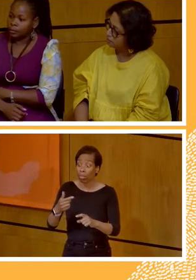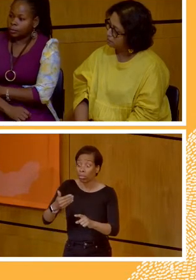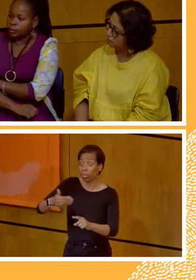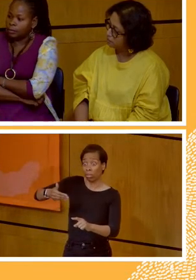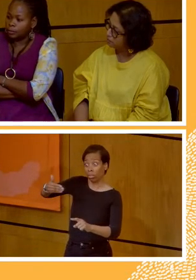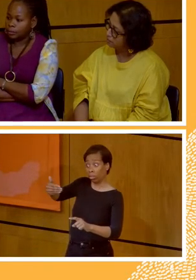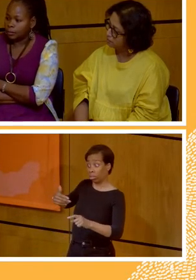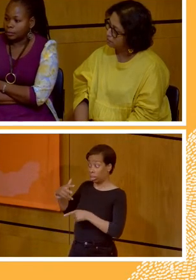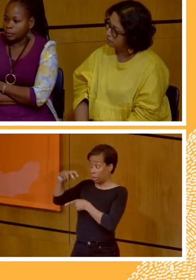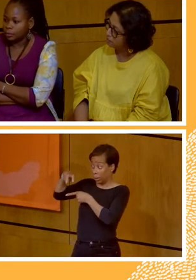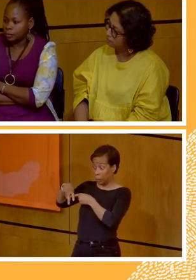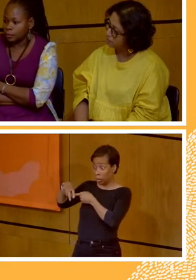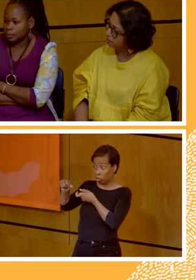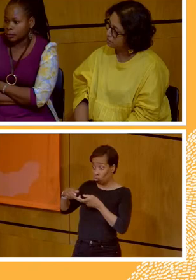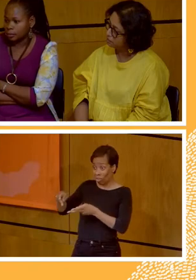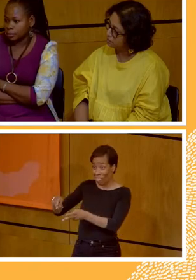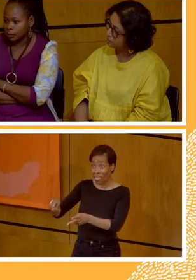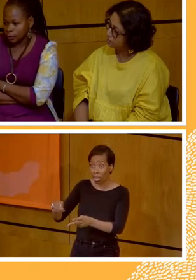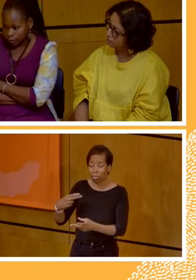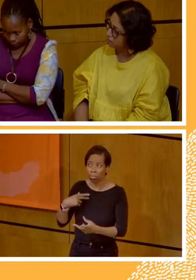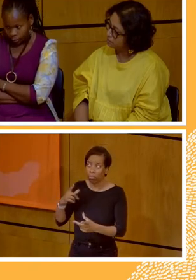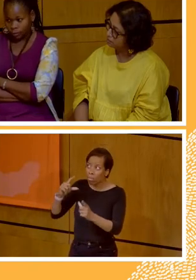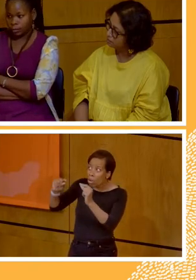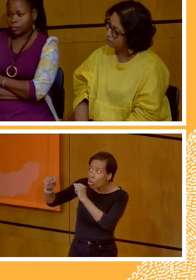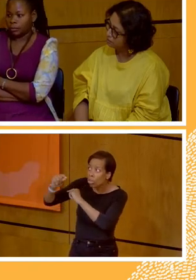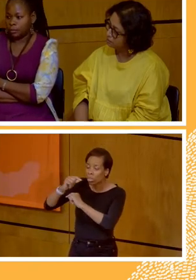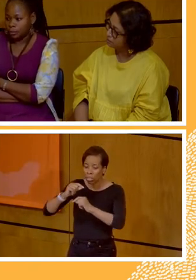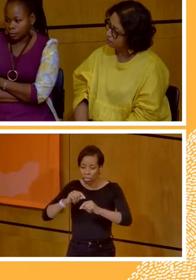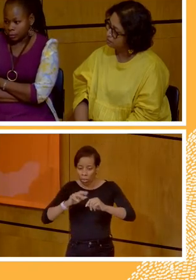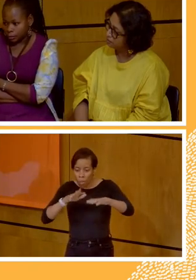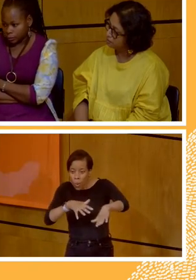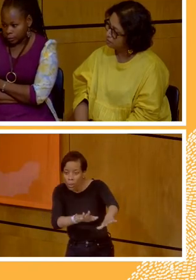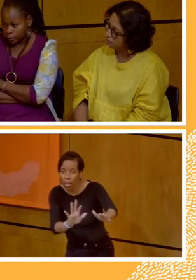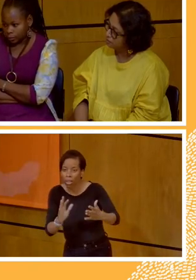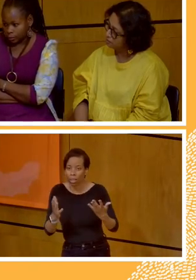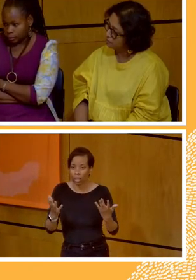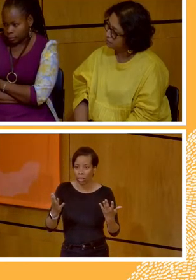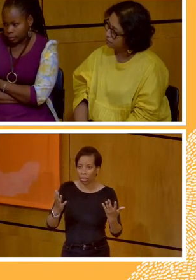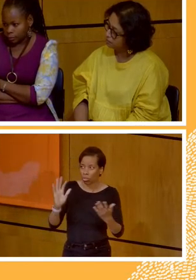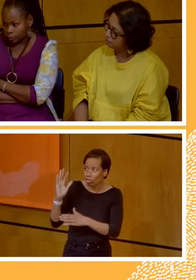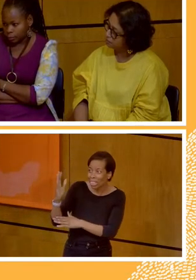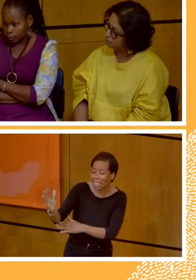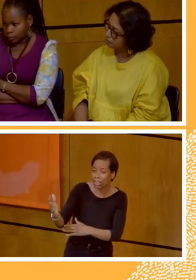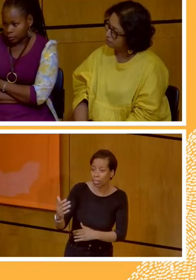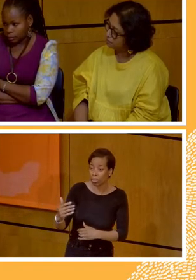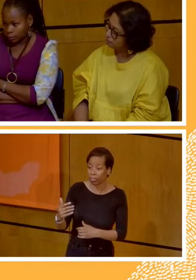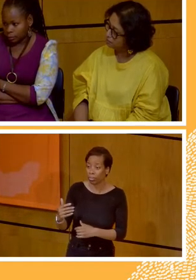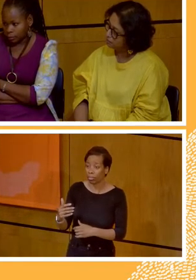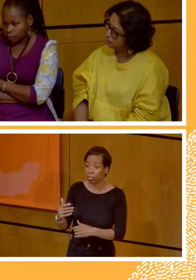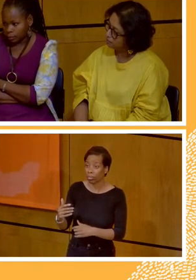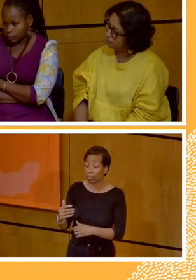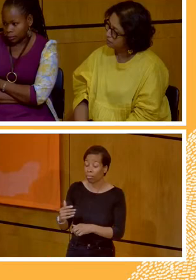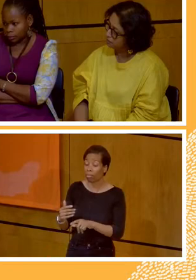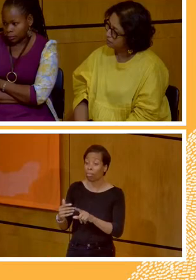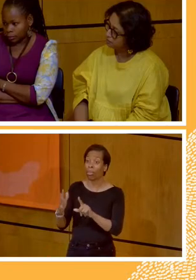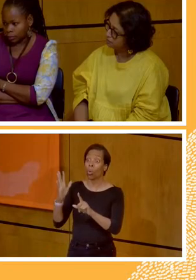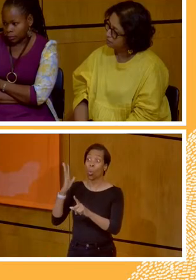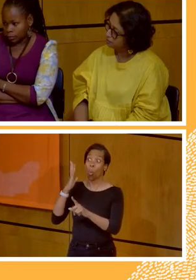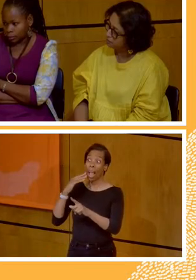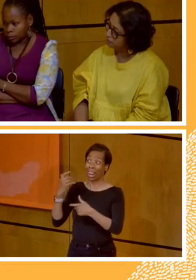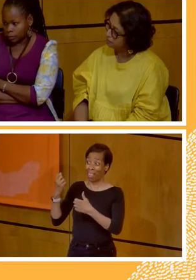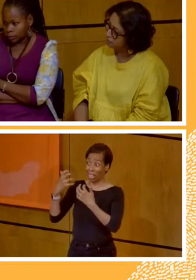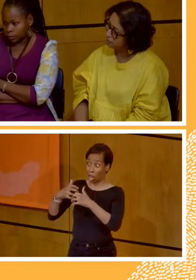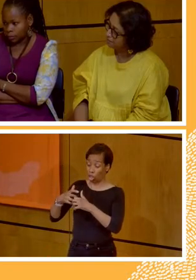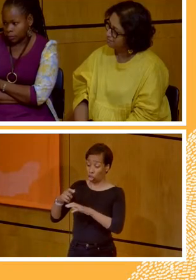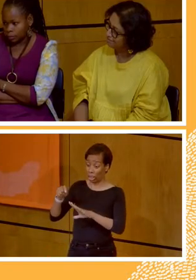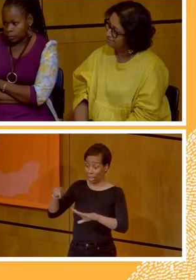tricklings, and you put some hydrophones, which are underwater microphones, underneath, what you hear is the most metallic, cacophonous sound you've ever